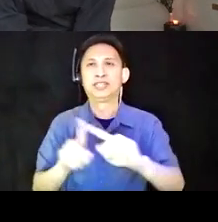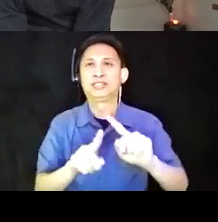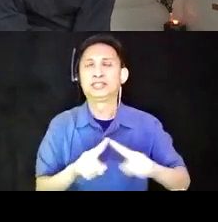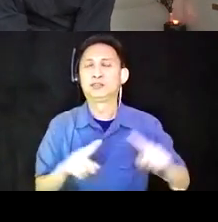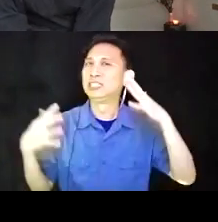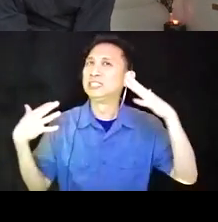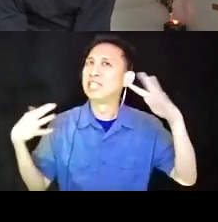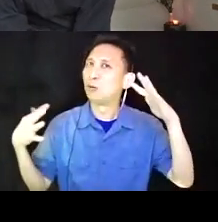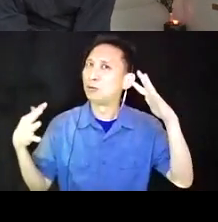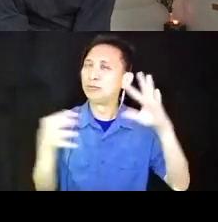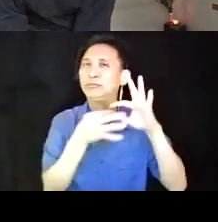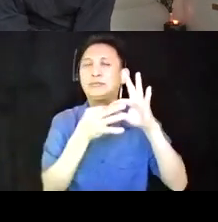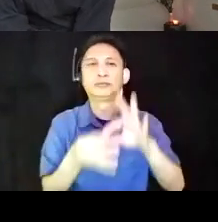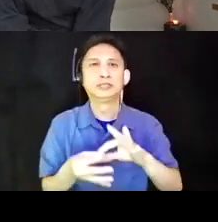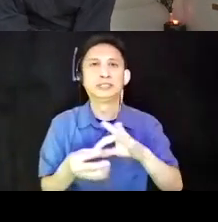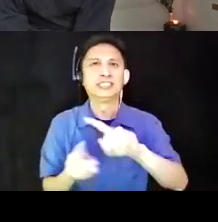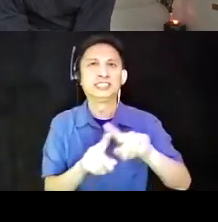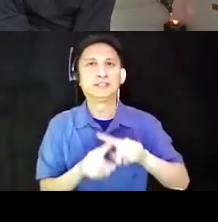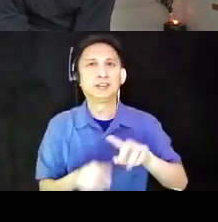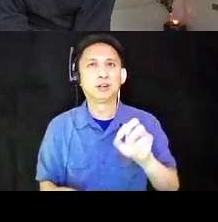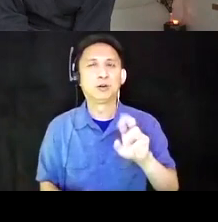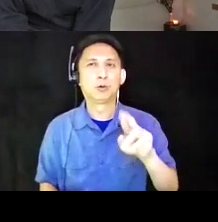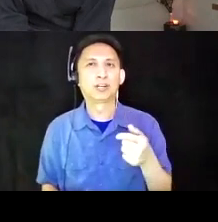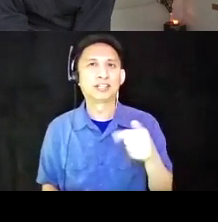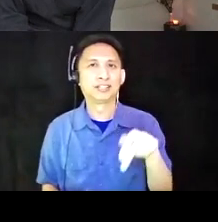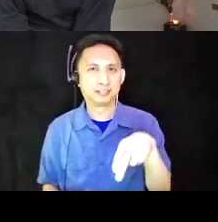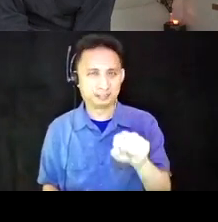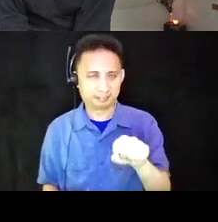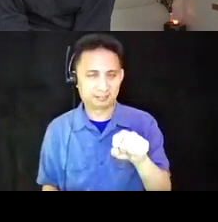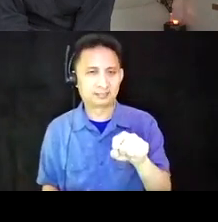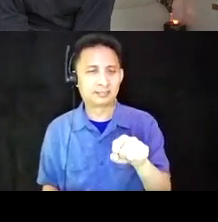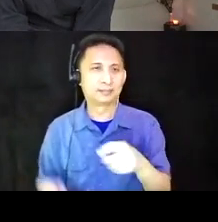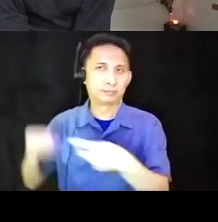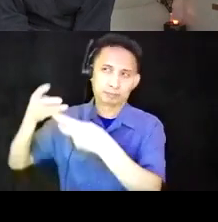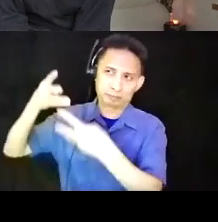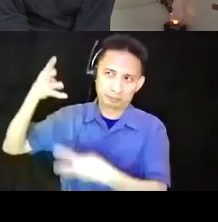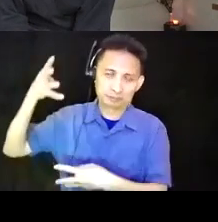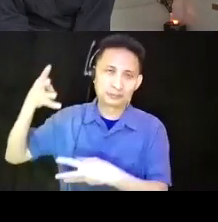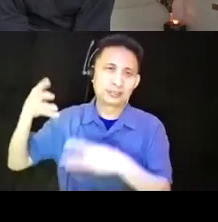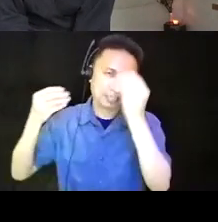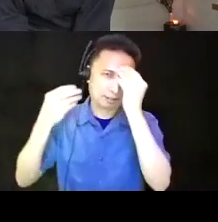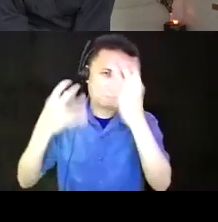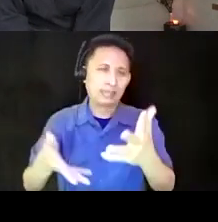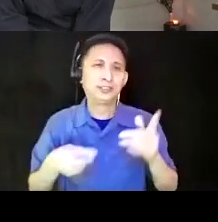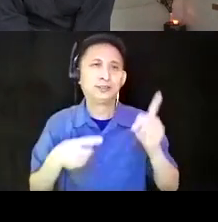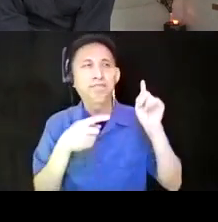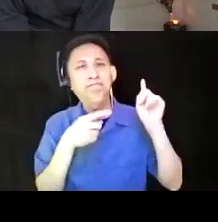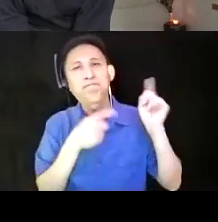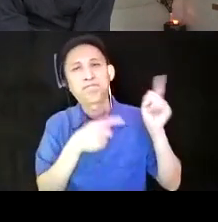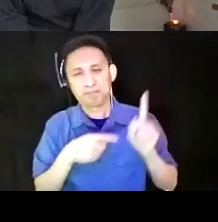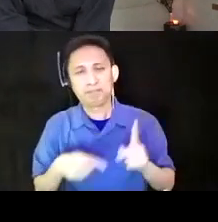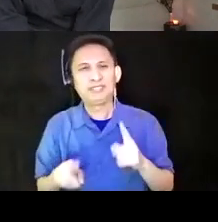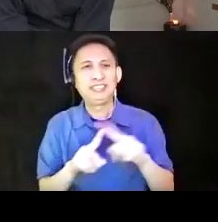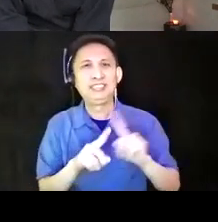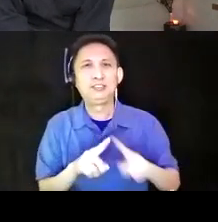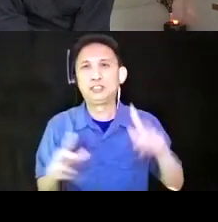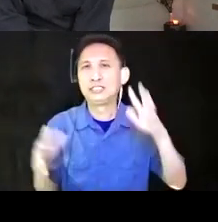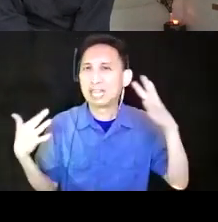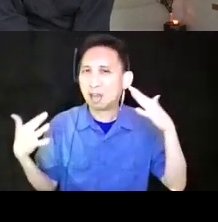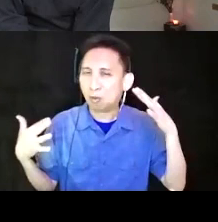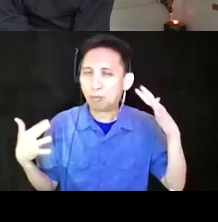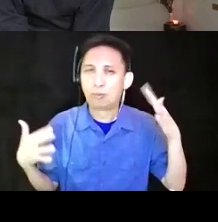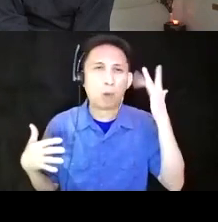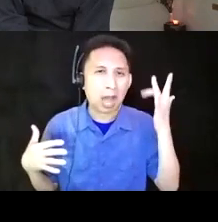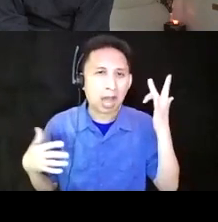to these different organs. So I have a little bit of information here to let you know about what the sound is, why we do it, and the